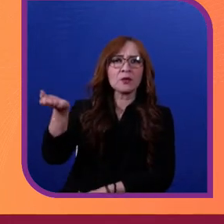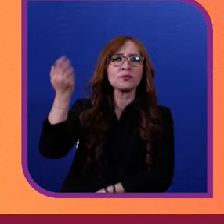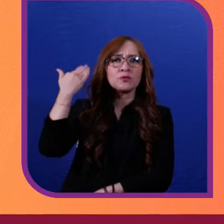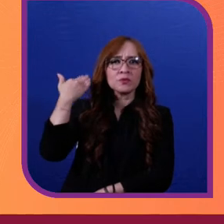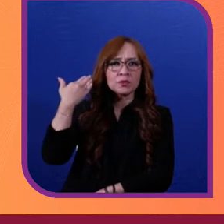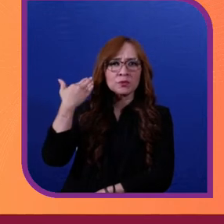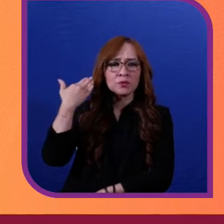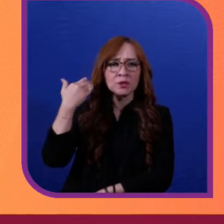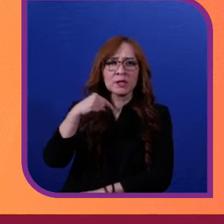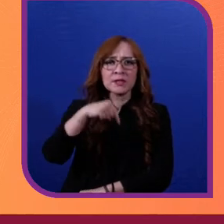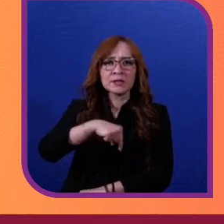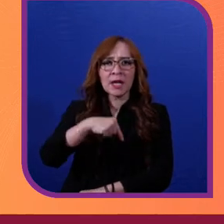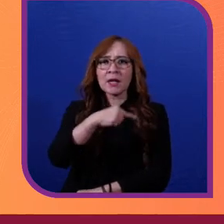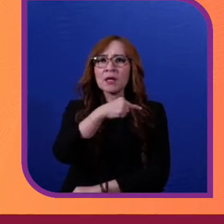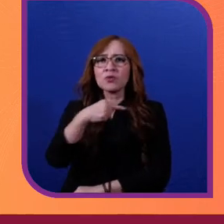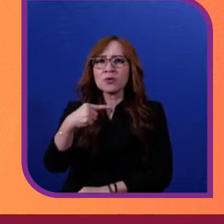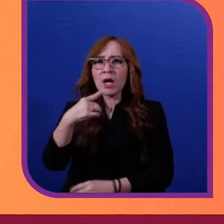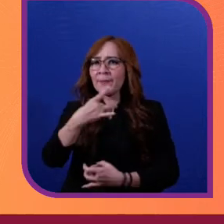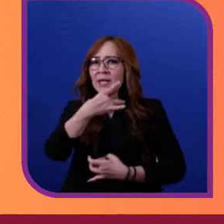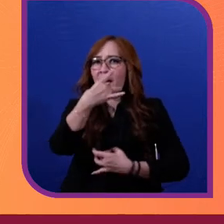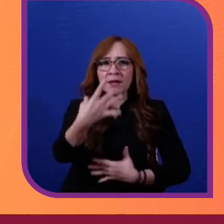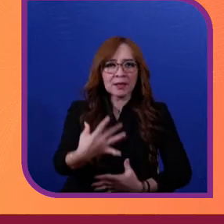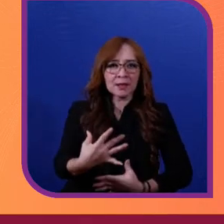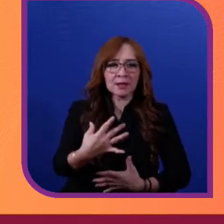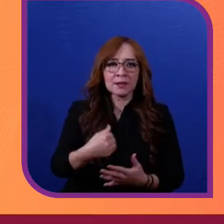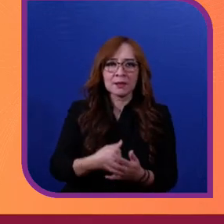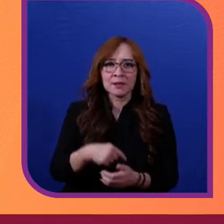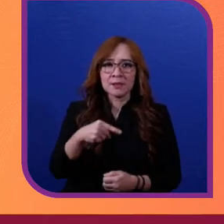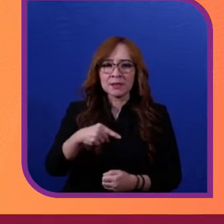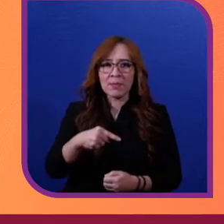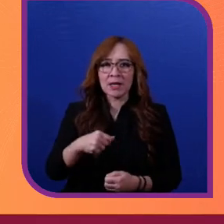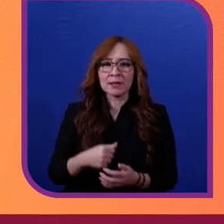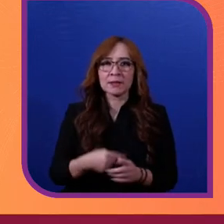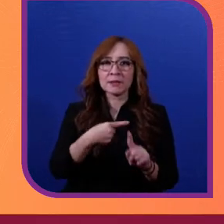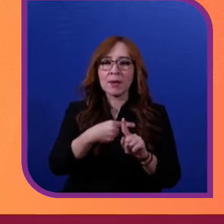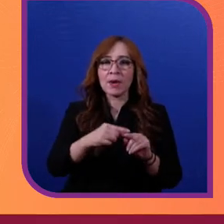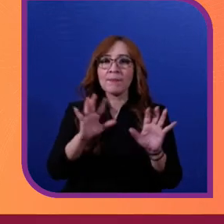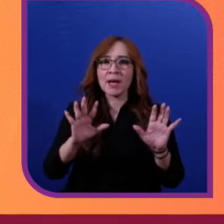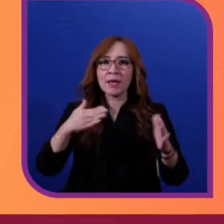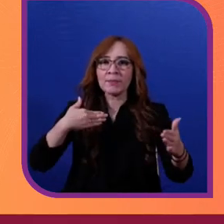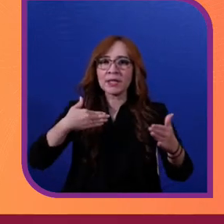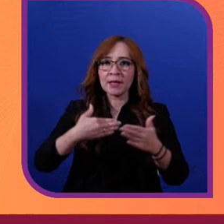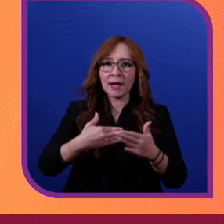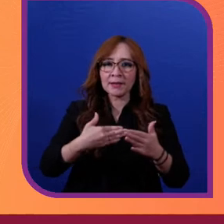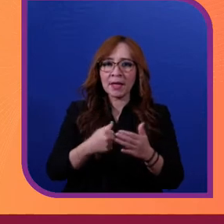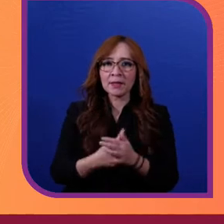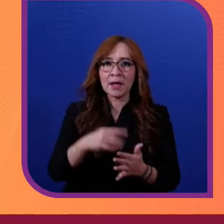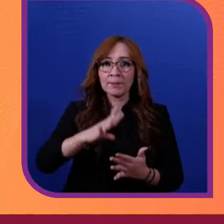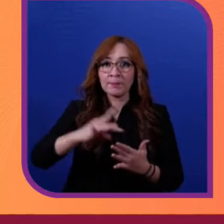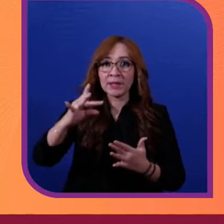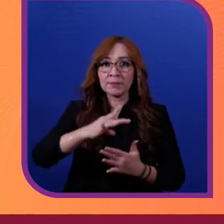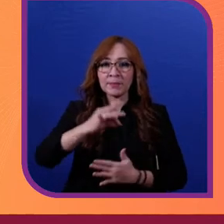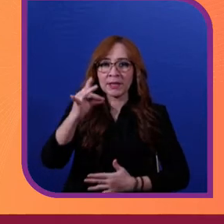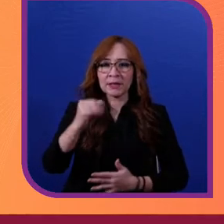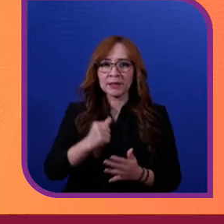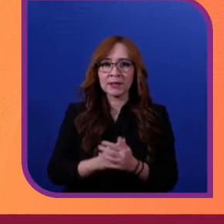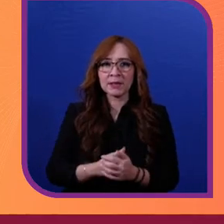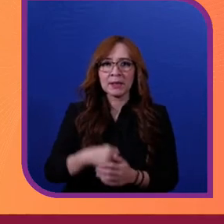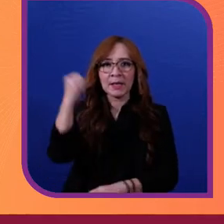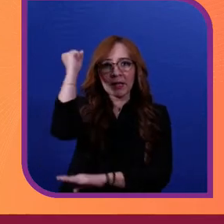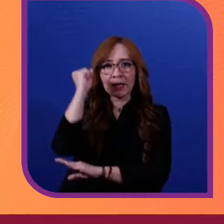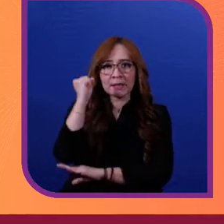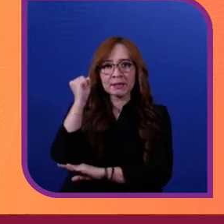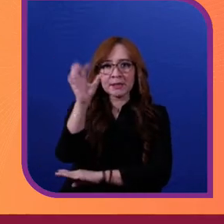a mother for most energy for lease or four countries which are still on the development stage act